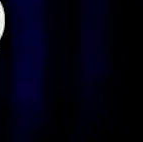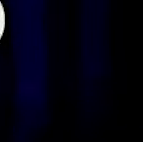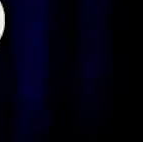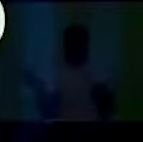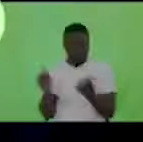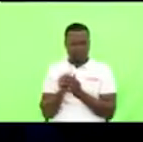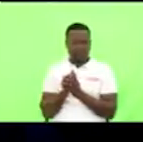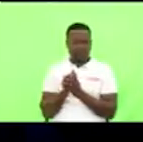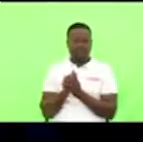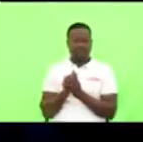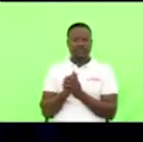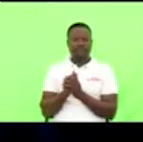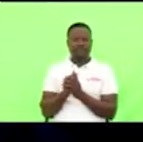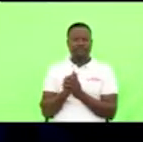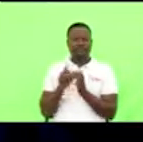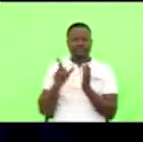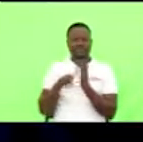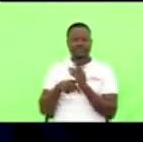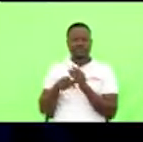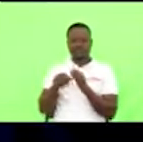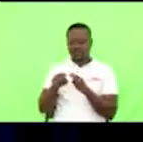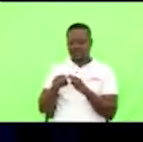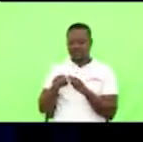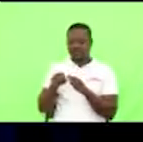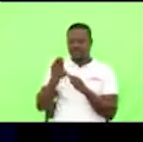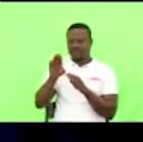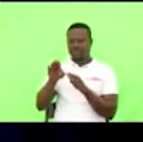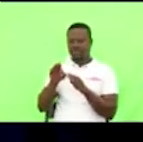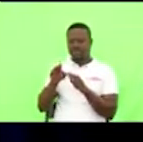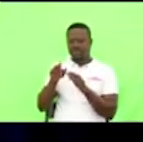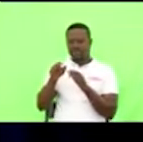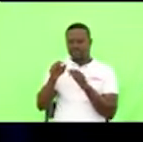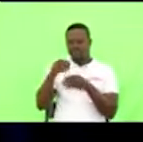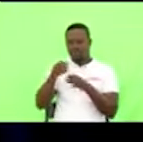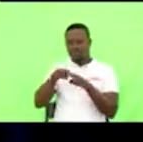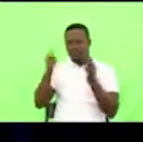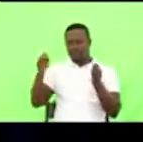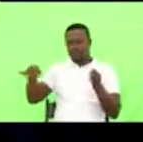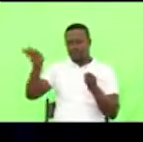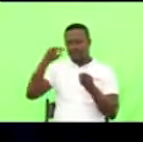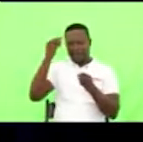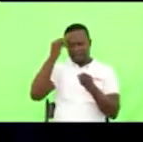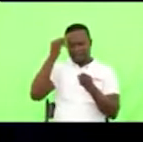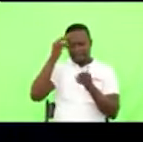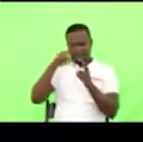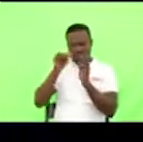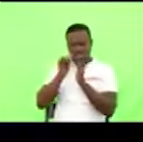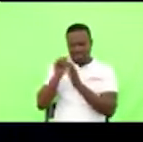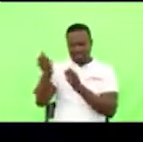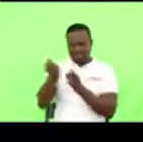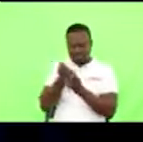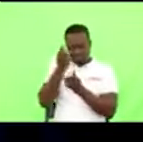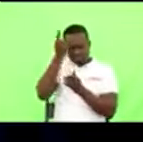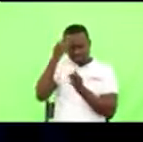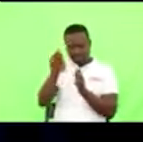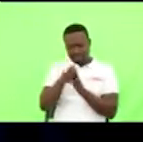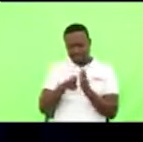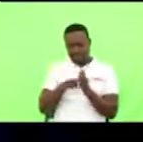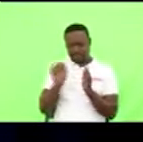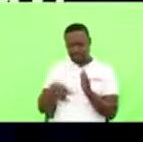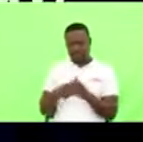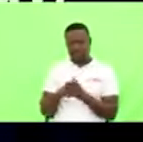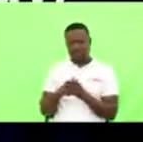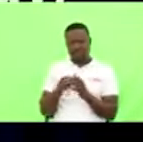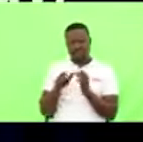verse, 45. Then he opened their minds so they could understand the scriptures.